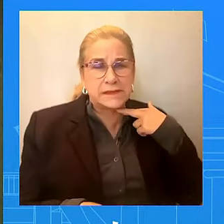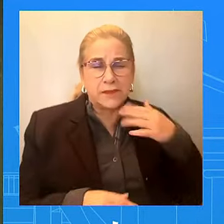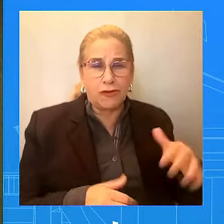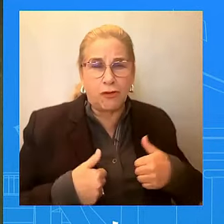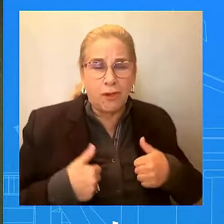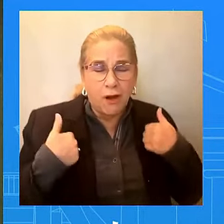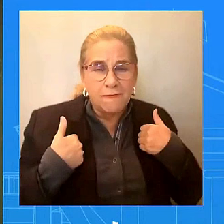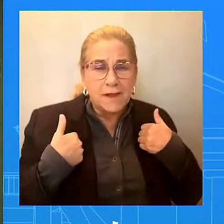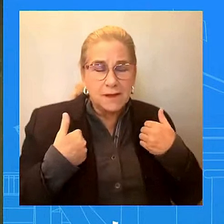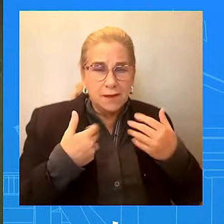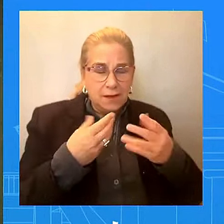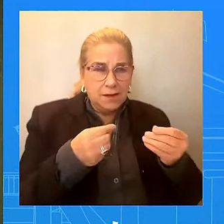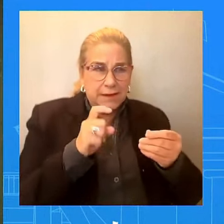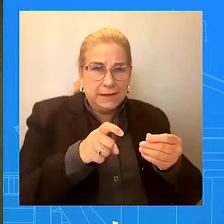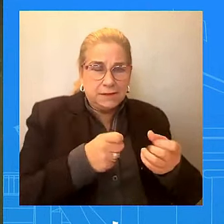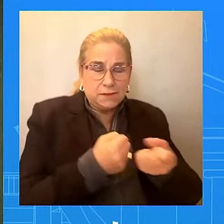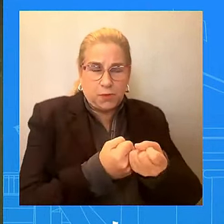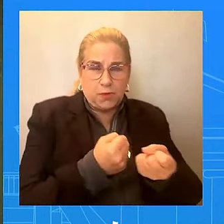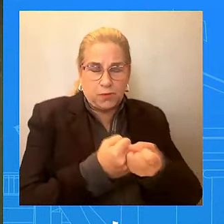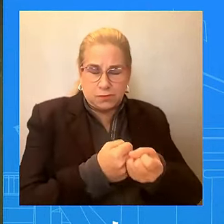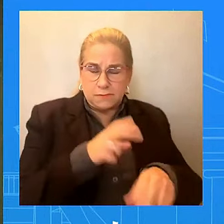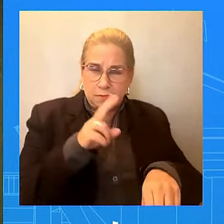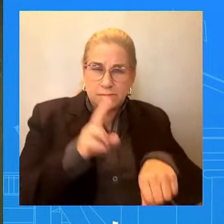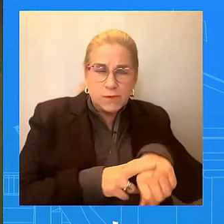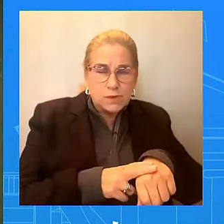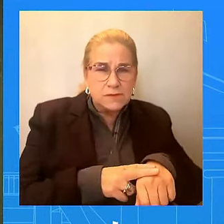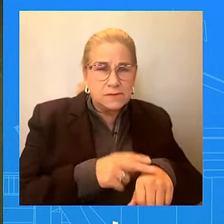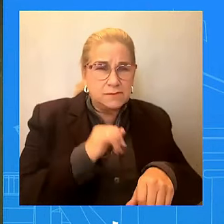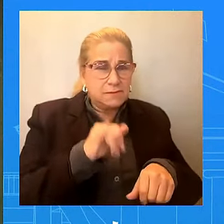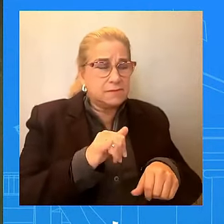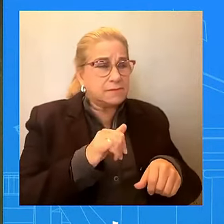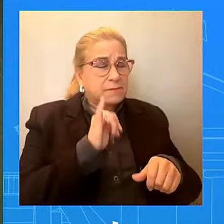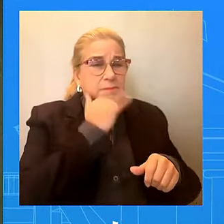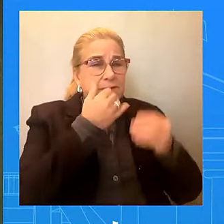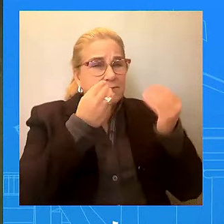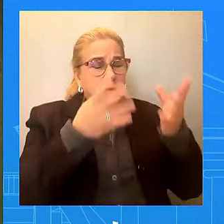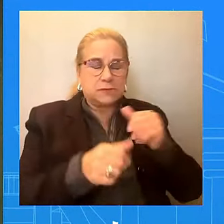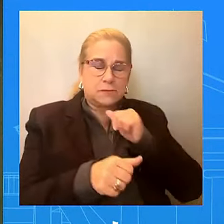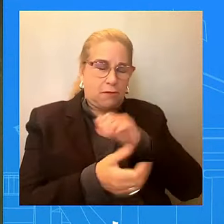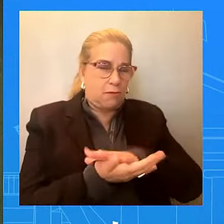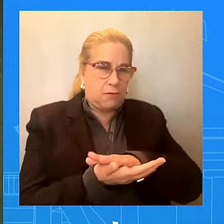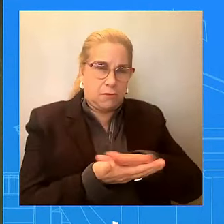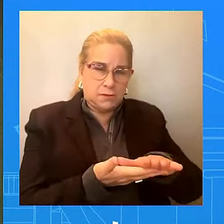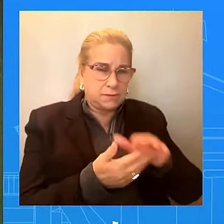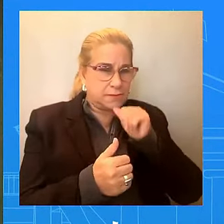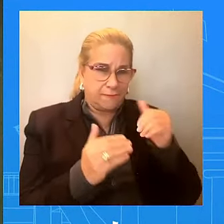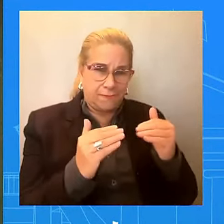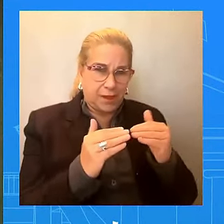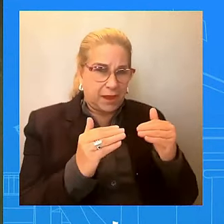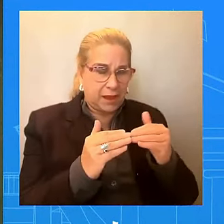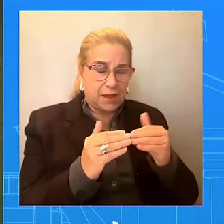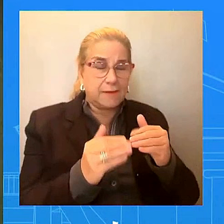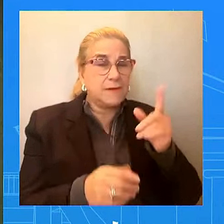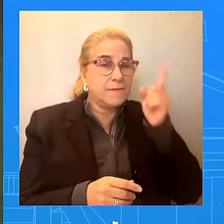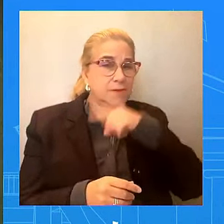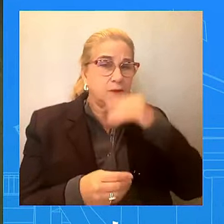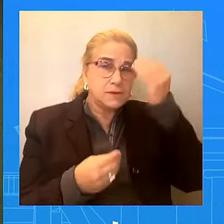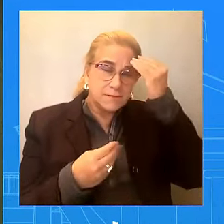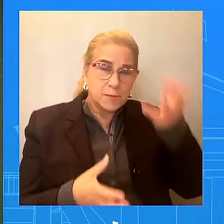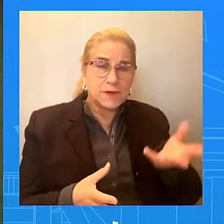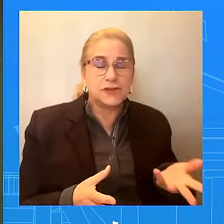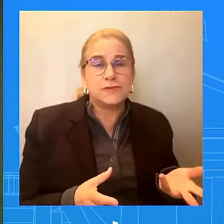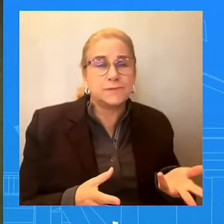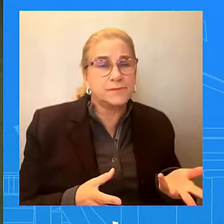one example. There is false information that federal employees who are there to help people